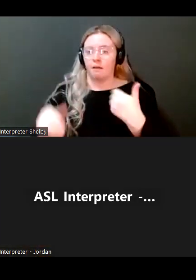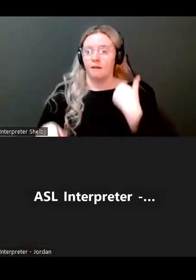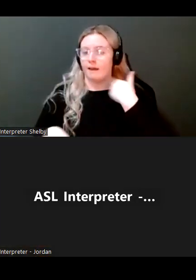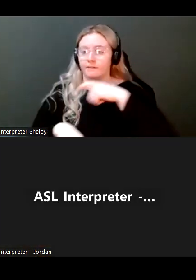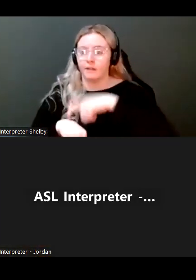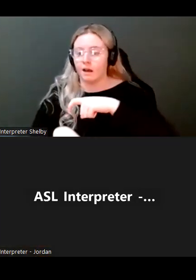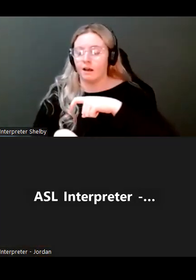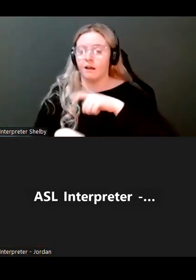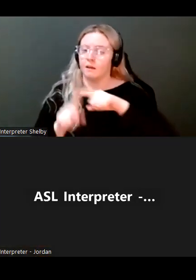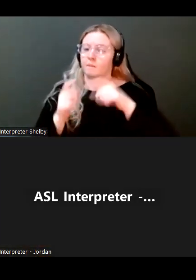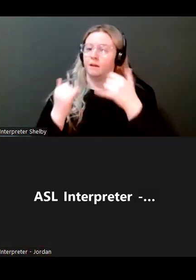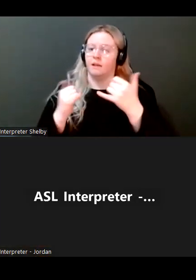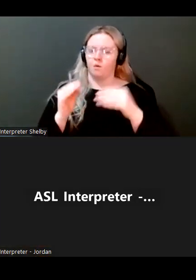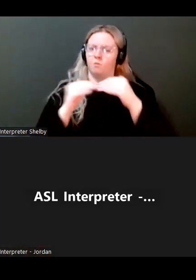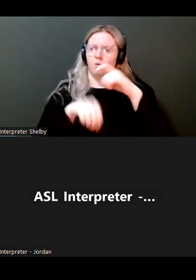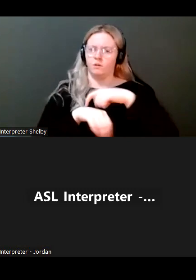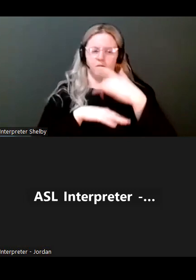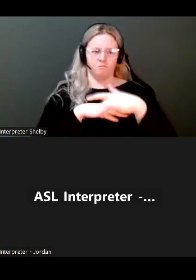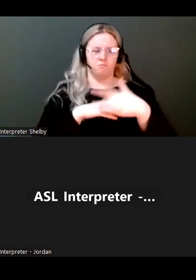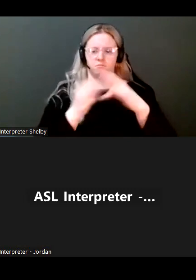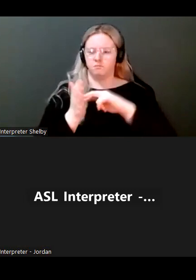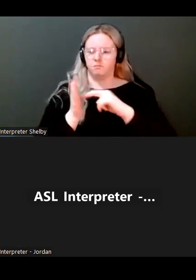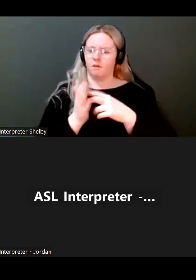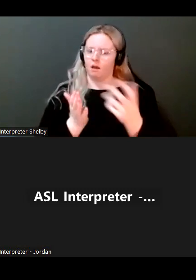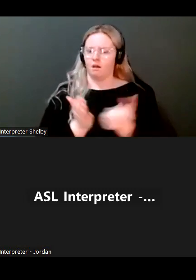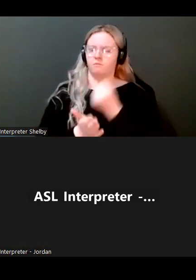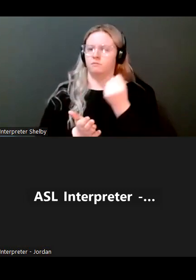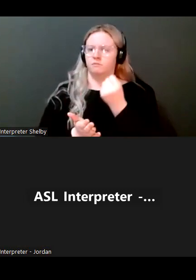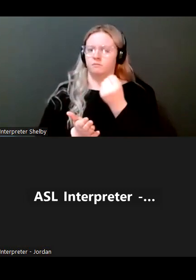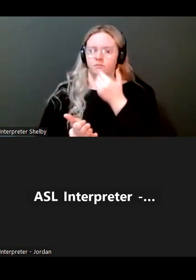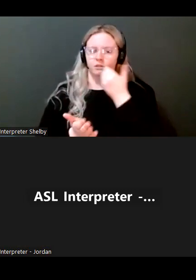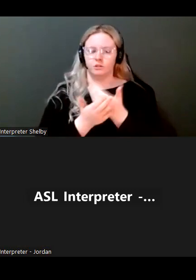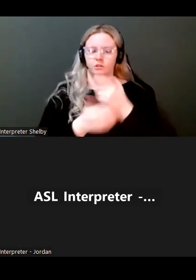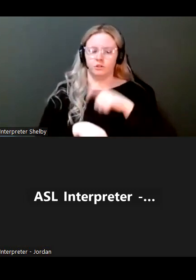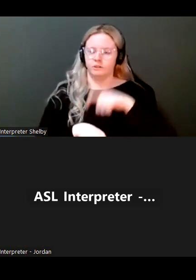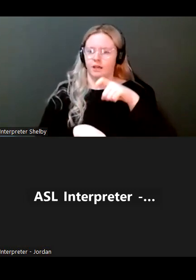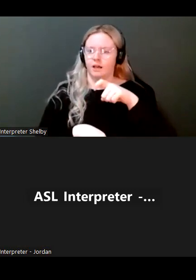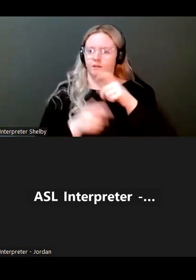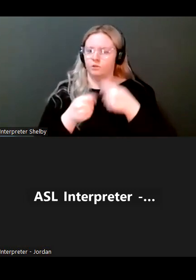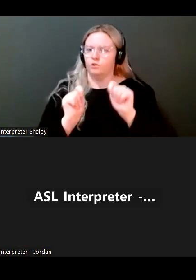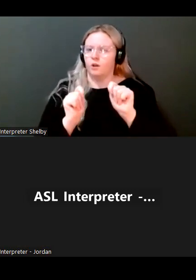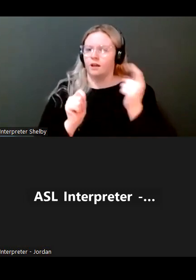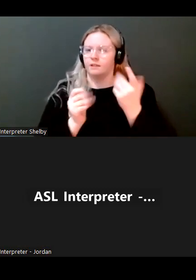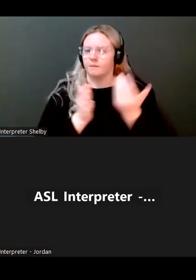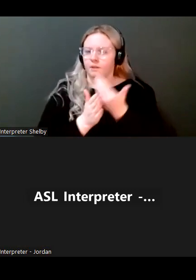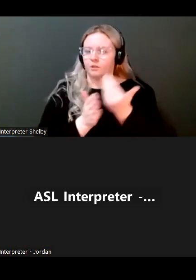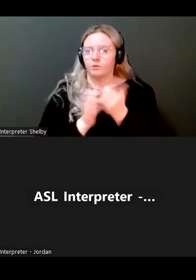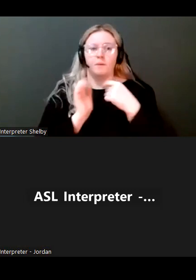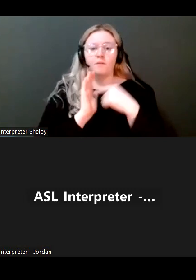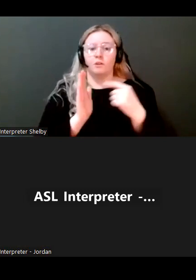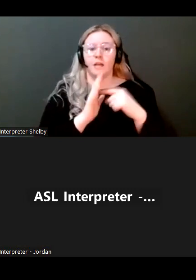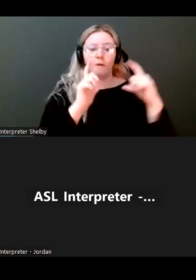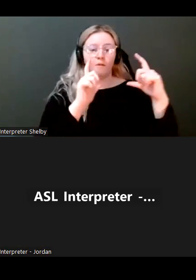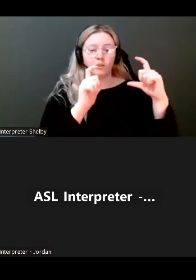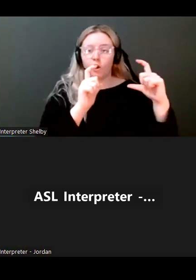time in your life. It might be a good opportunity to try out something new, right? Whether it's photography, like in the picture